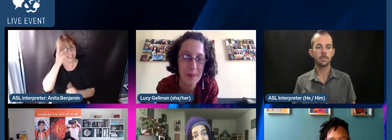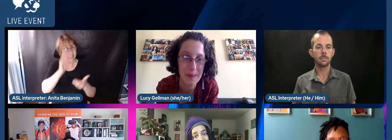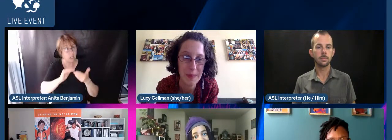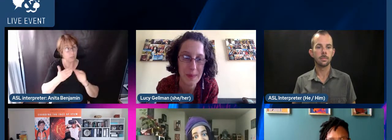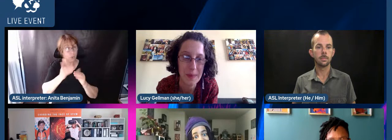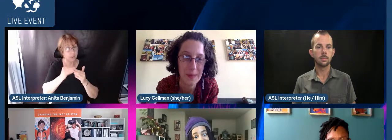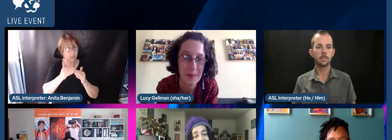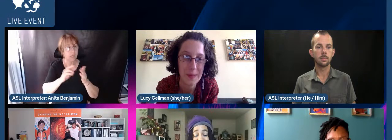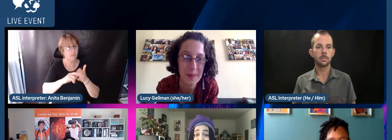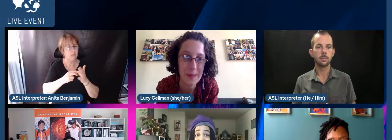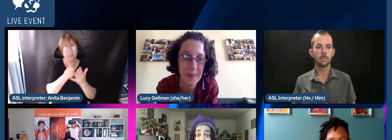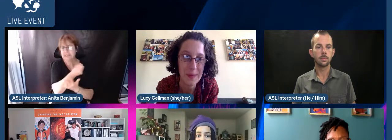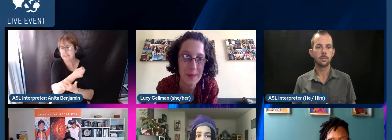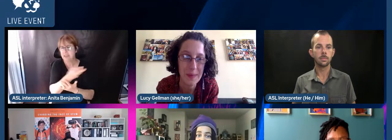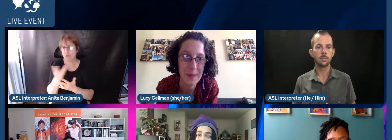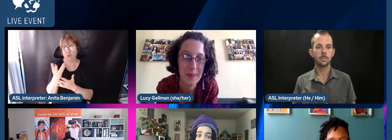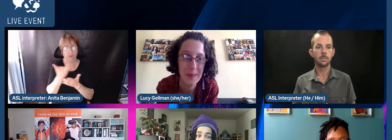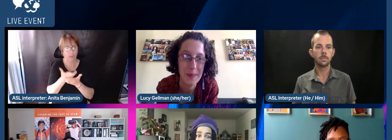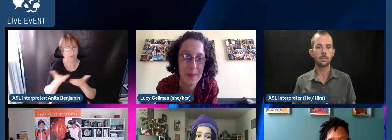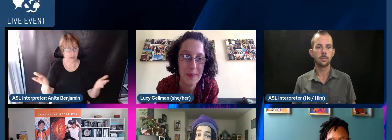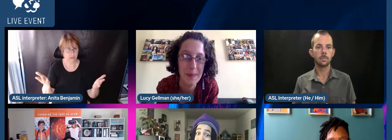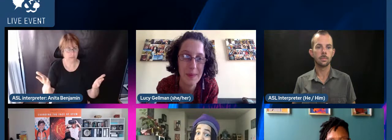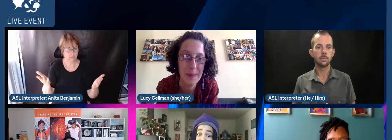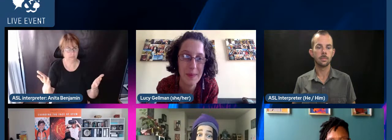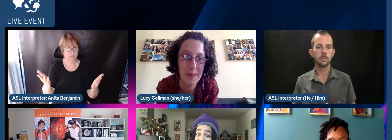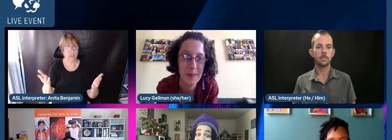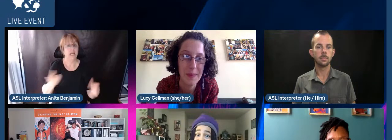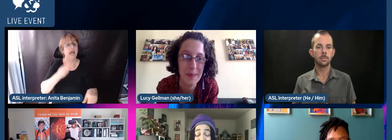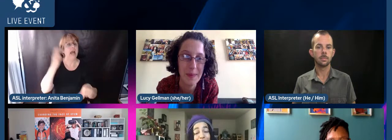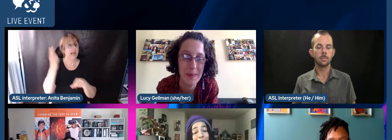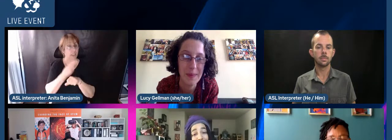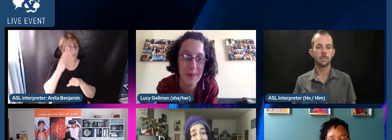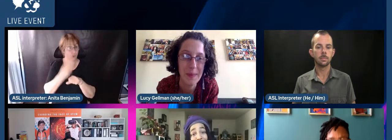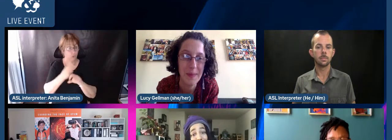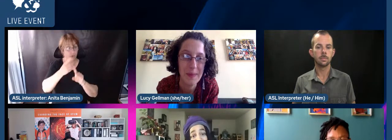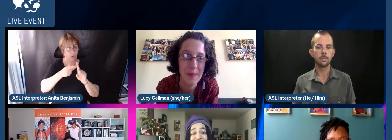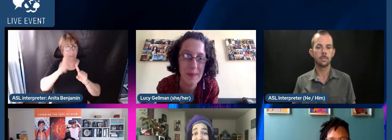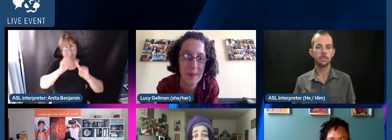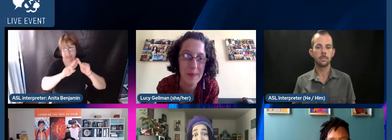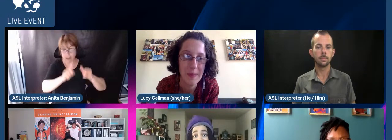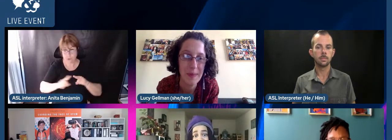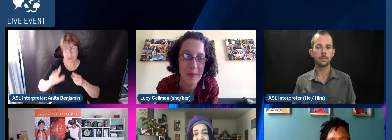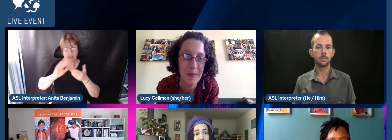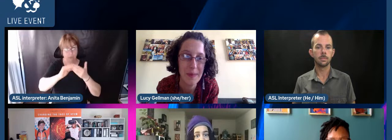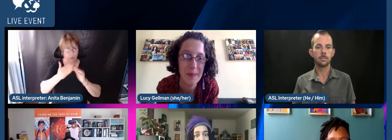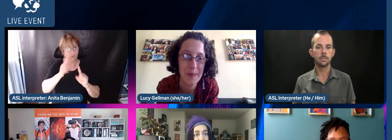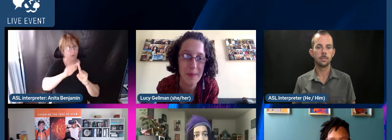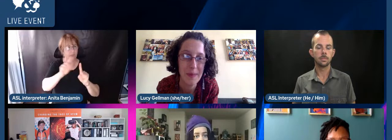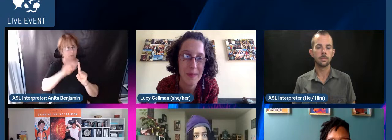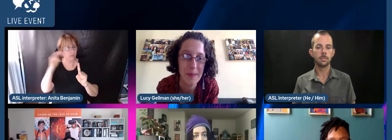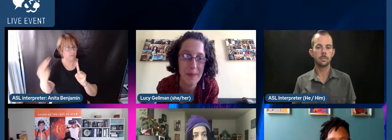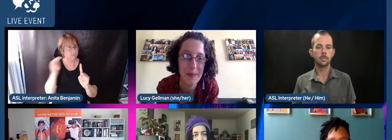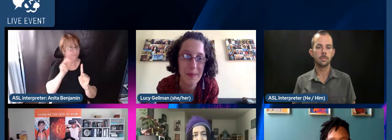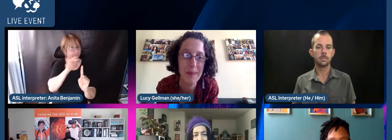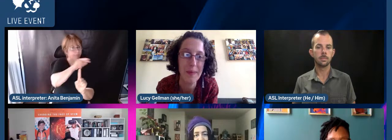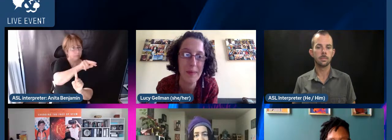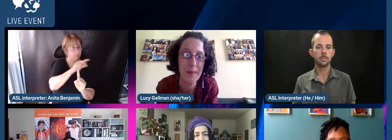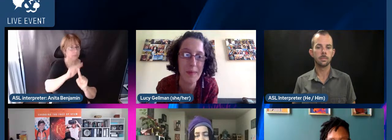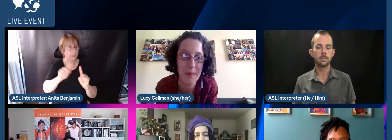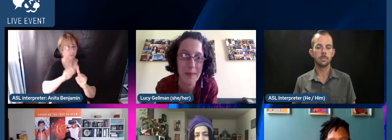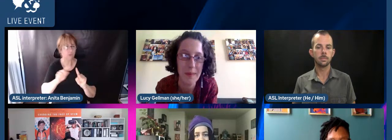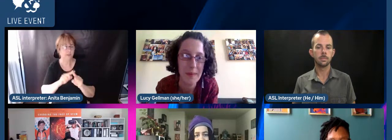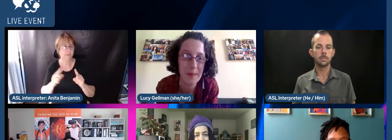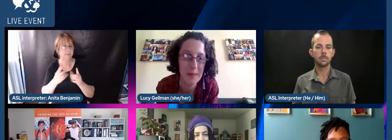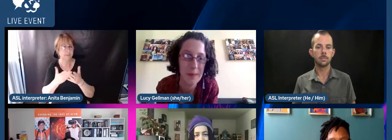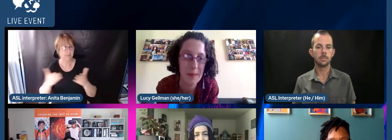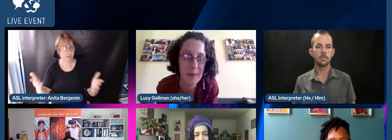a lot of things and is used by different communities to mean and do a lot of different things to and with us. I